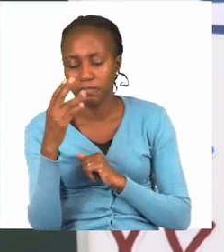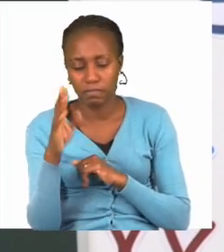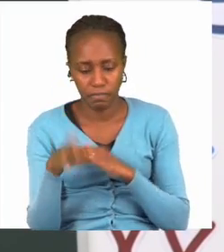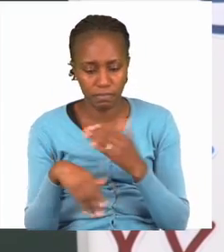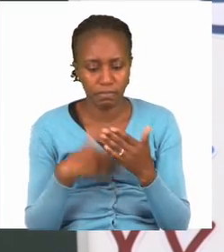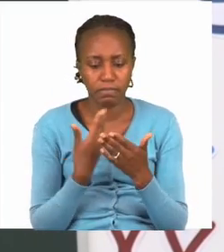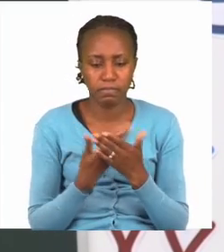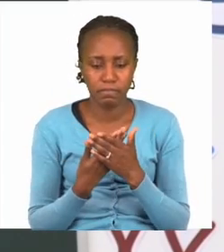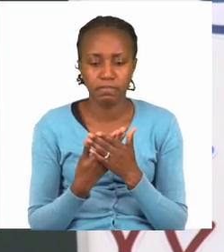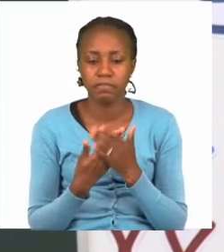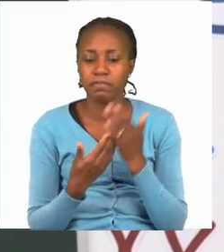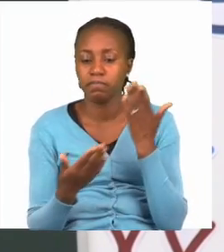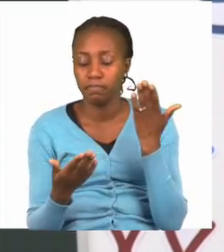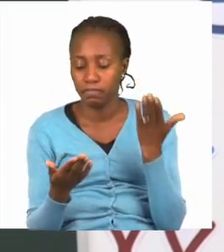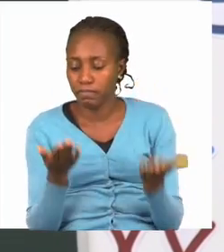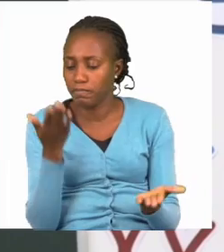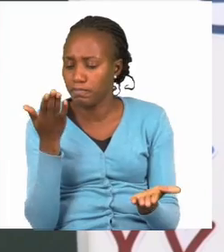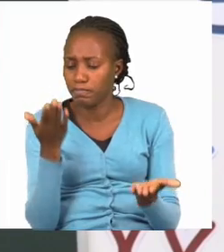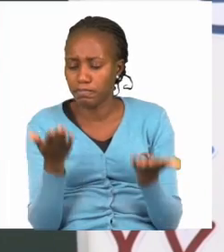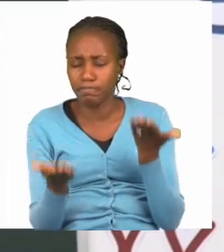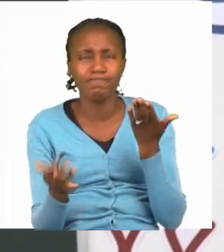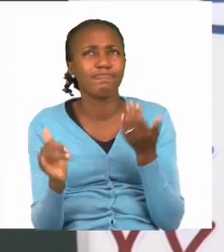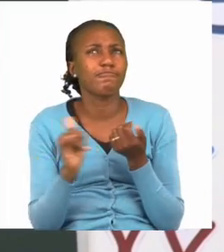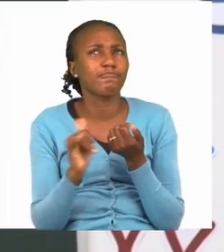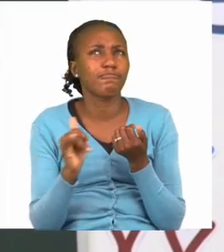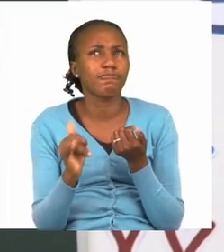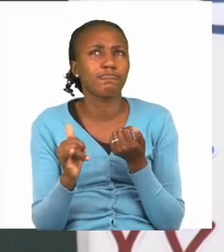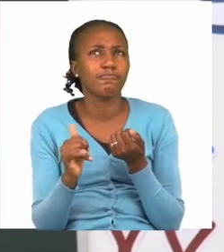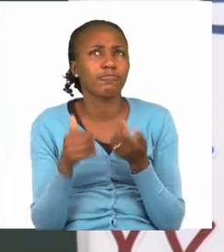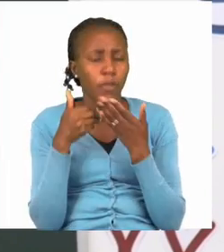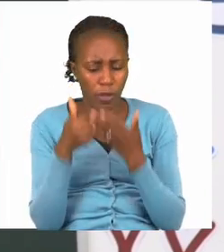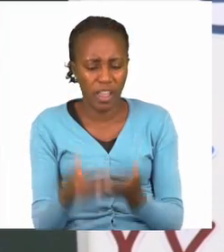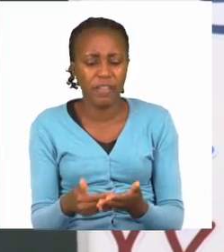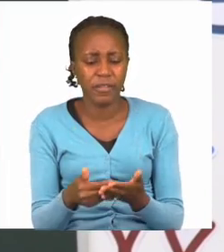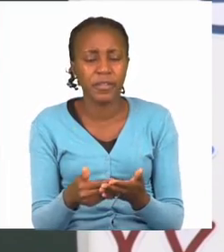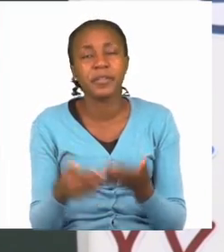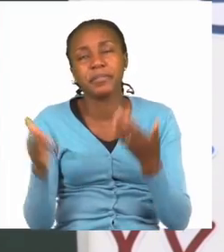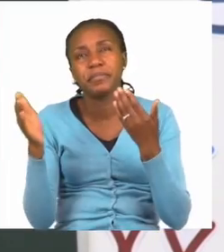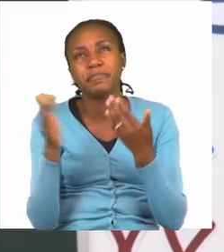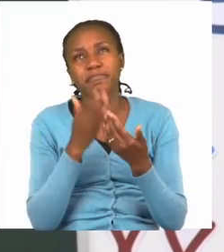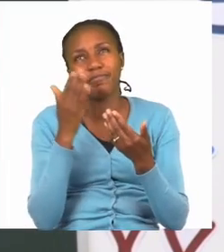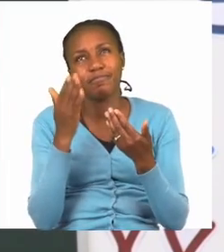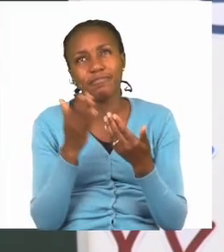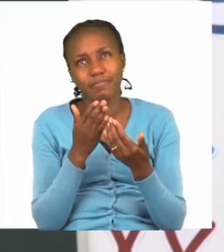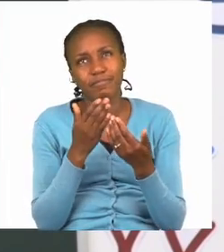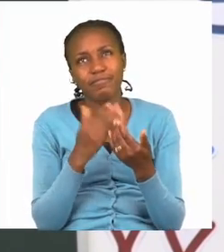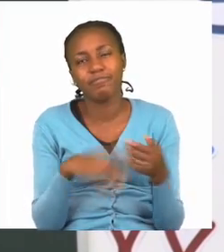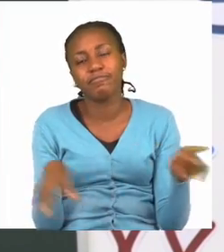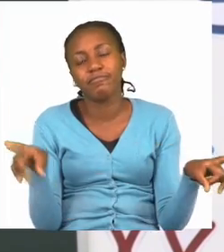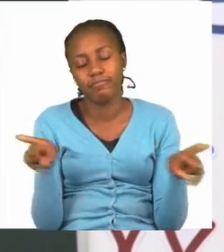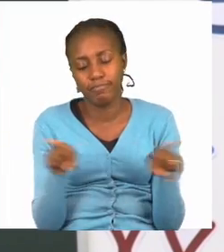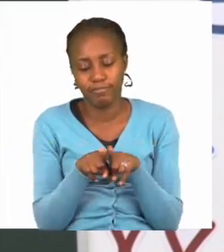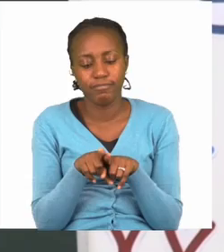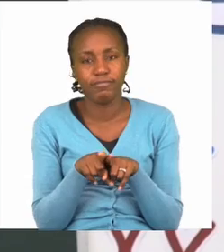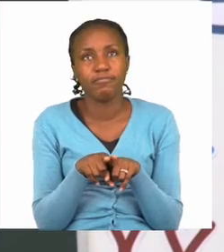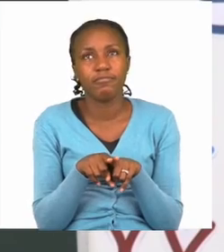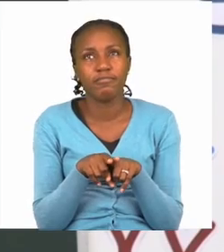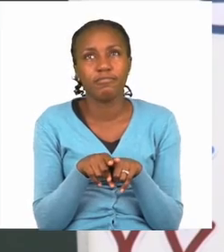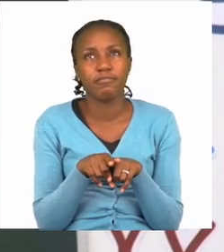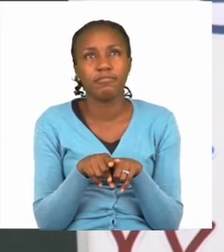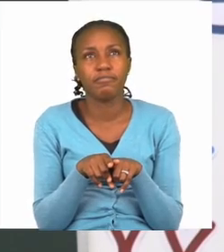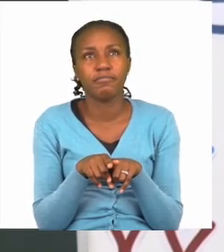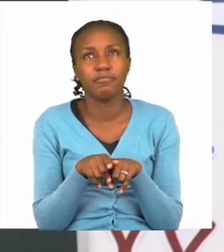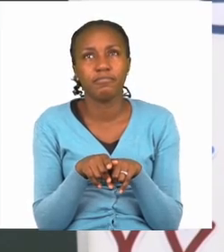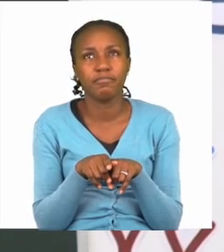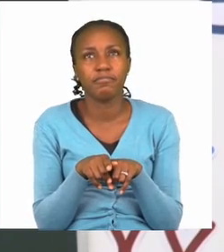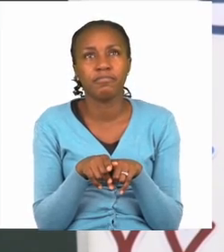pictures and see which objects are heavier than, lighter than, or which